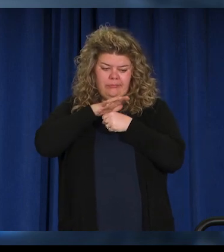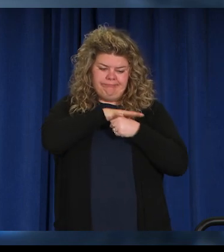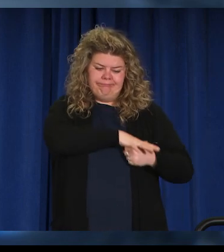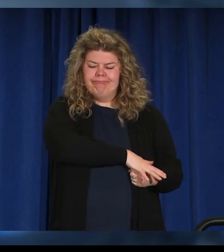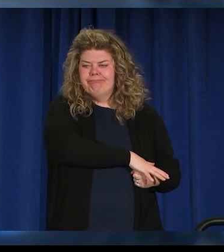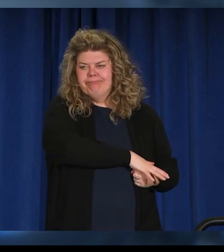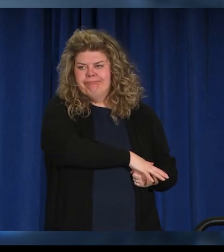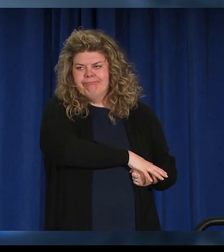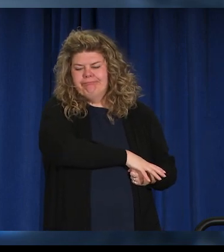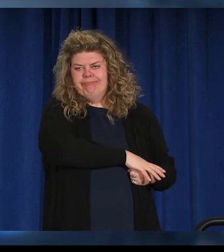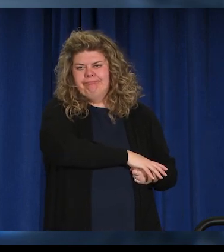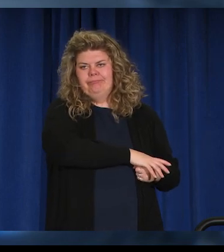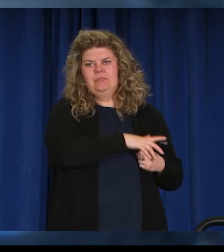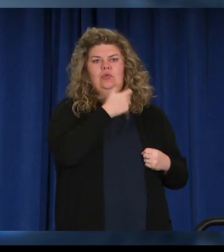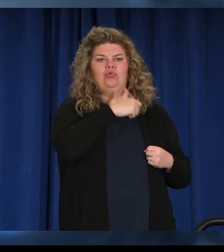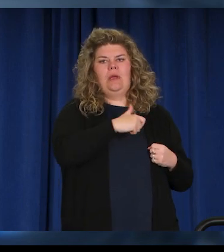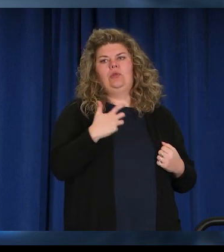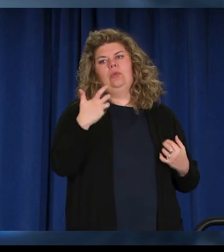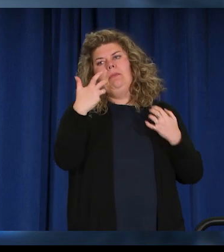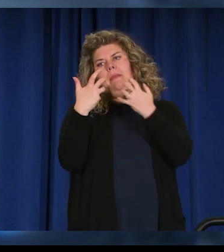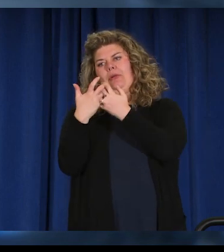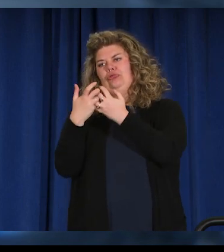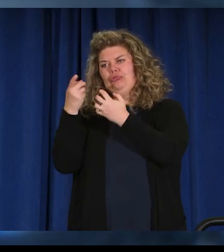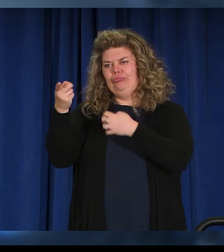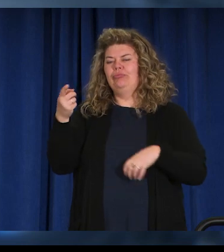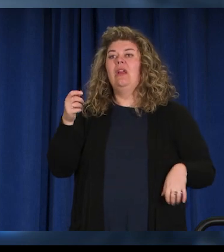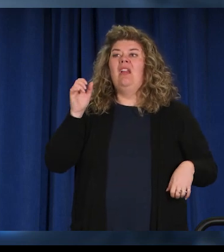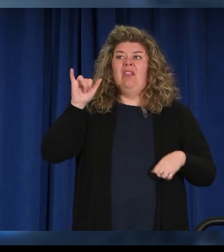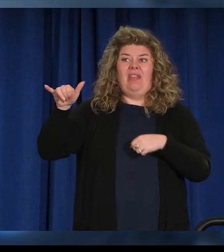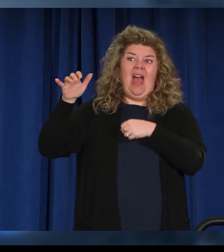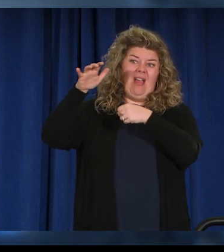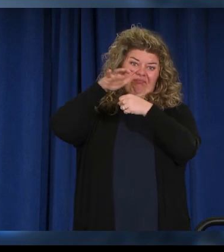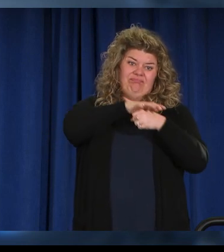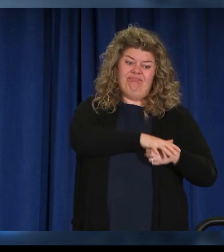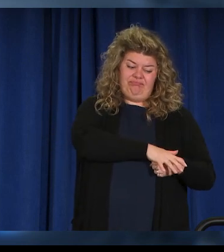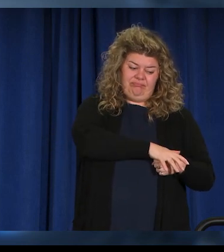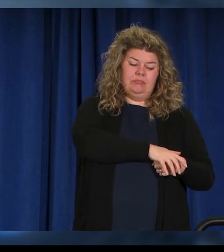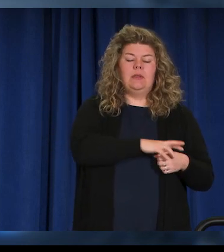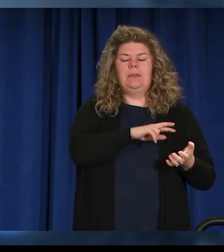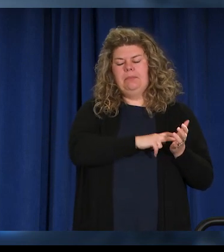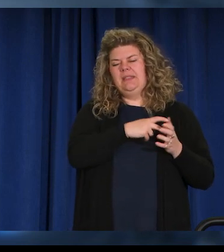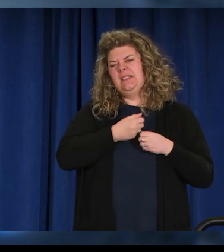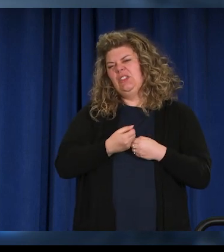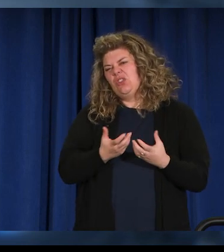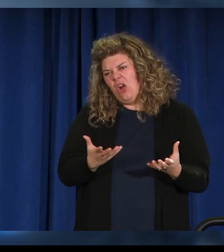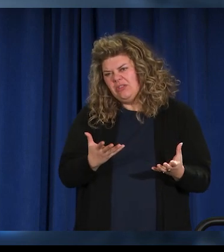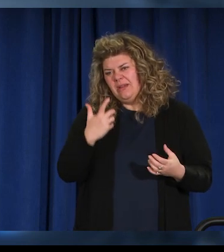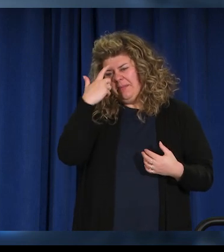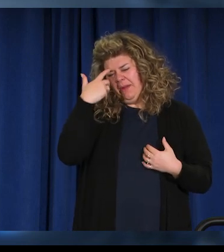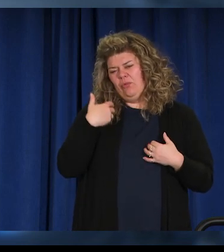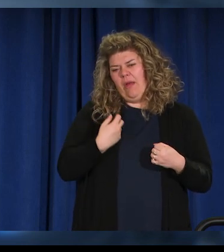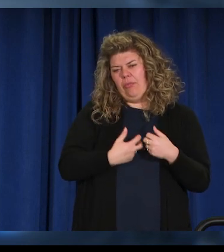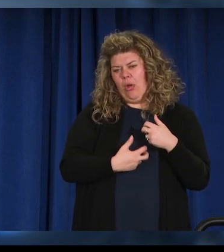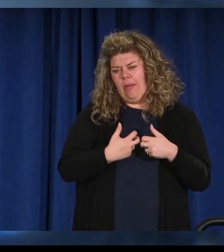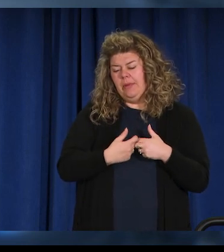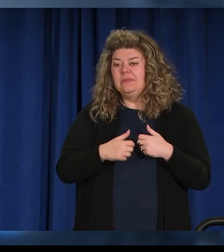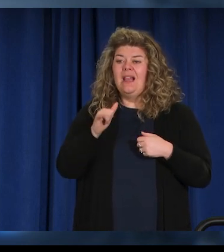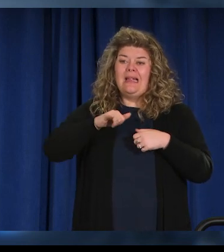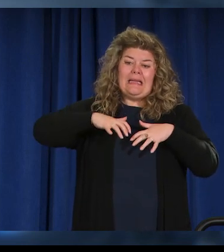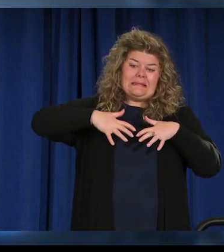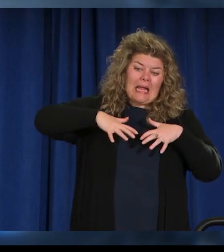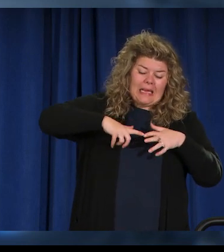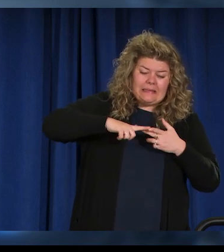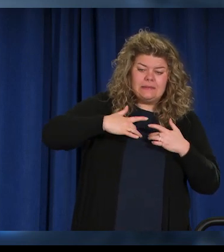communicating. In fast-paced workplaces, this suppression can quickly lead to physical exhaustion and mental health issues, such as